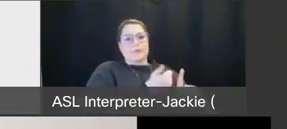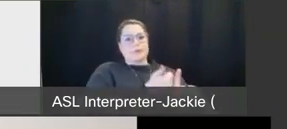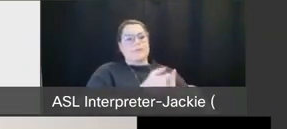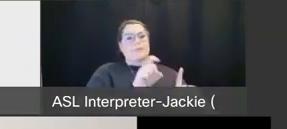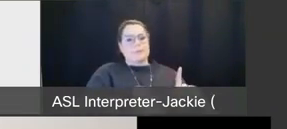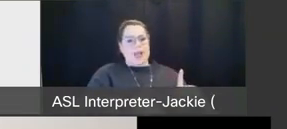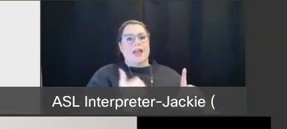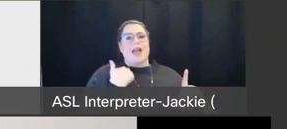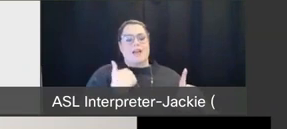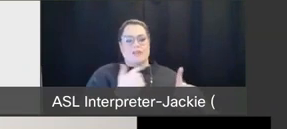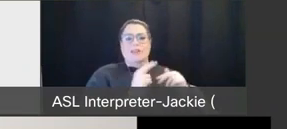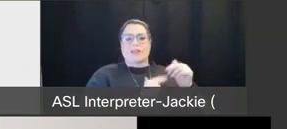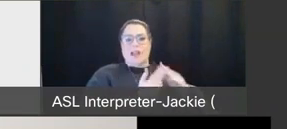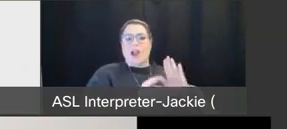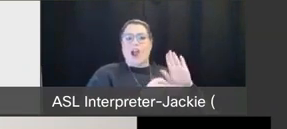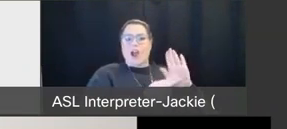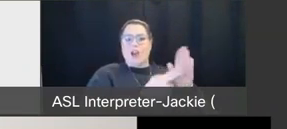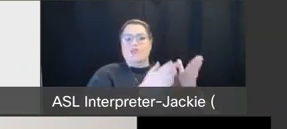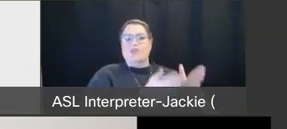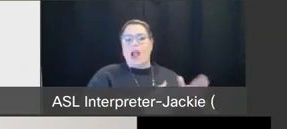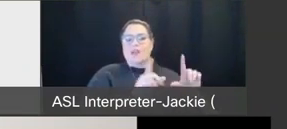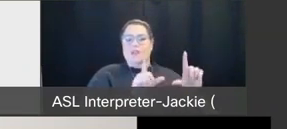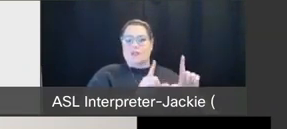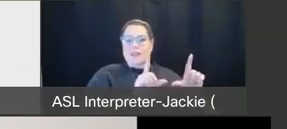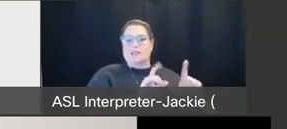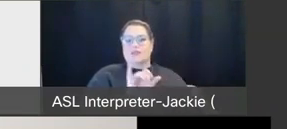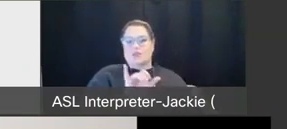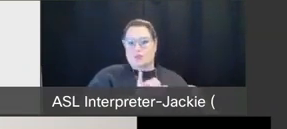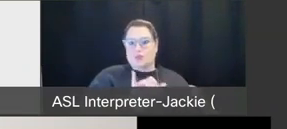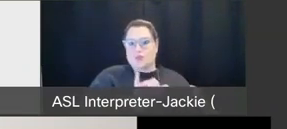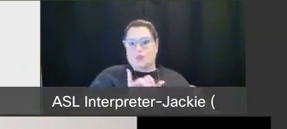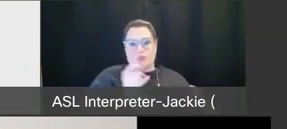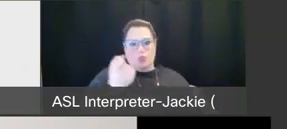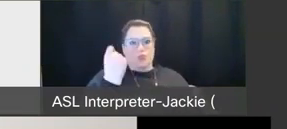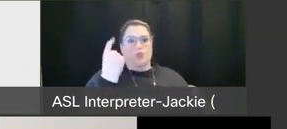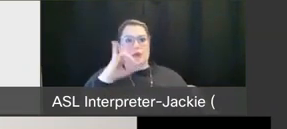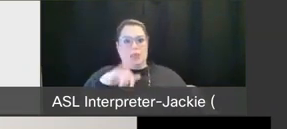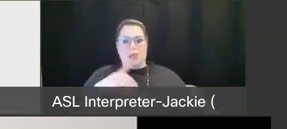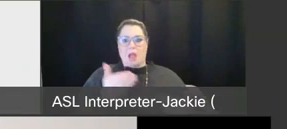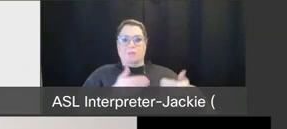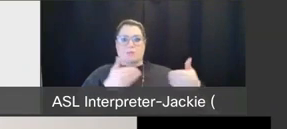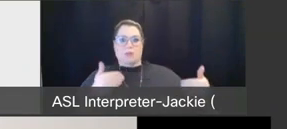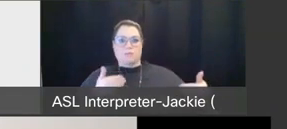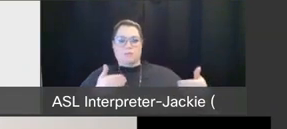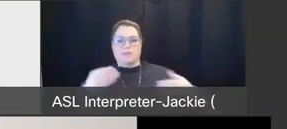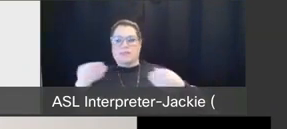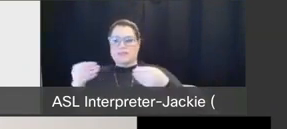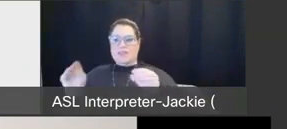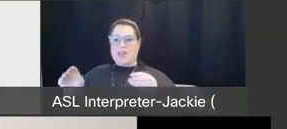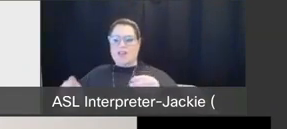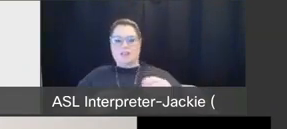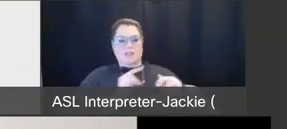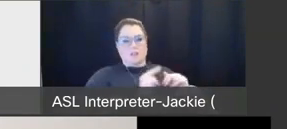The second place, obviously, is what is considered home improvement. The definition is kind of wordy,